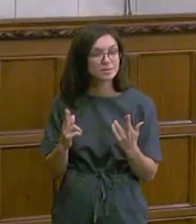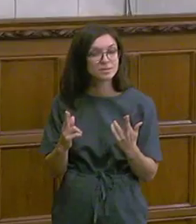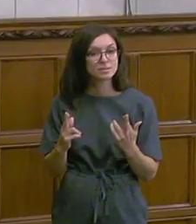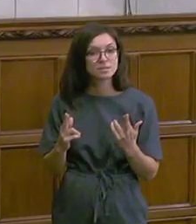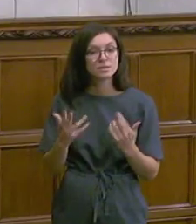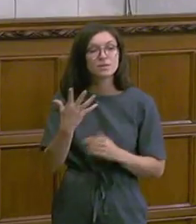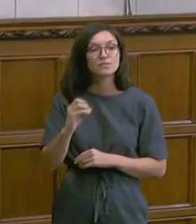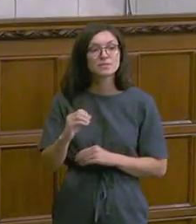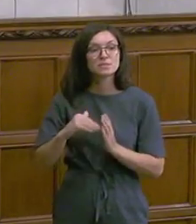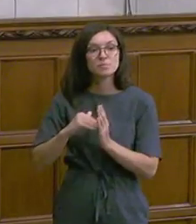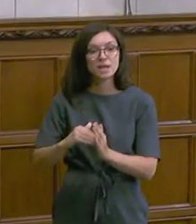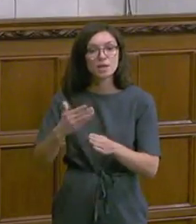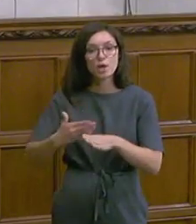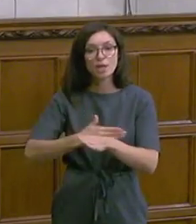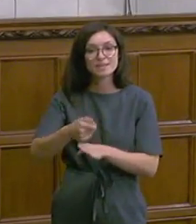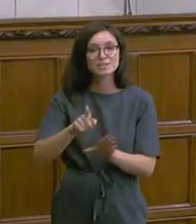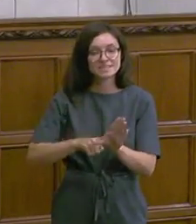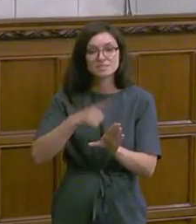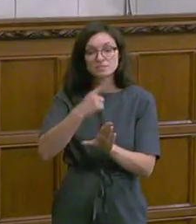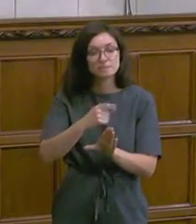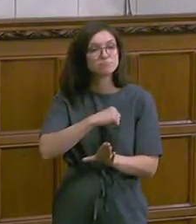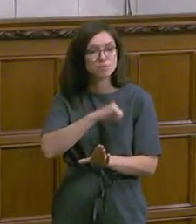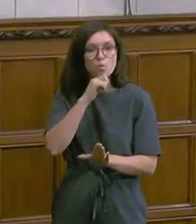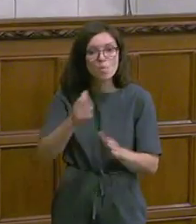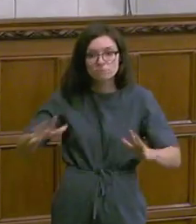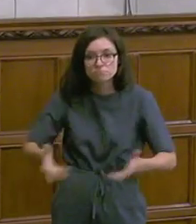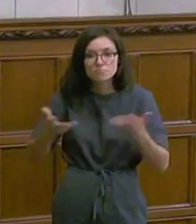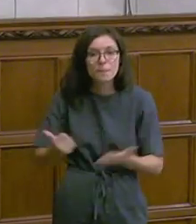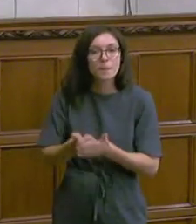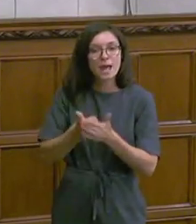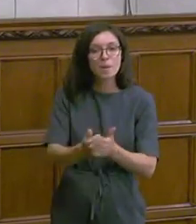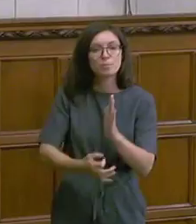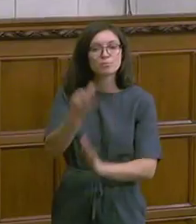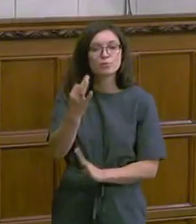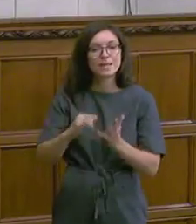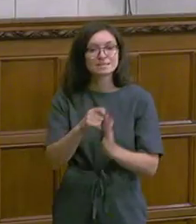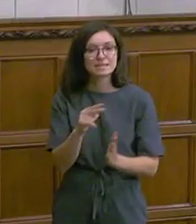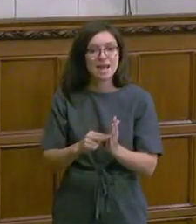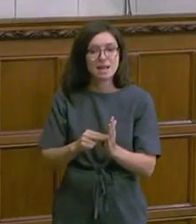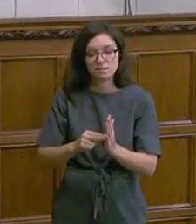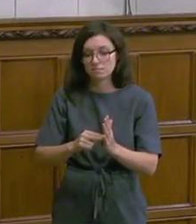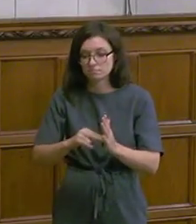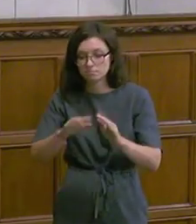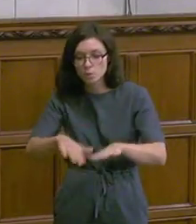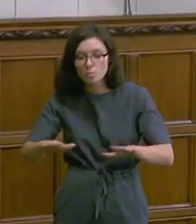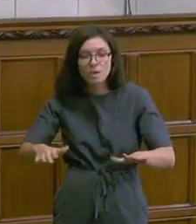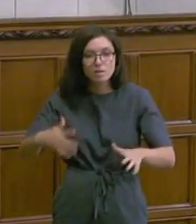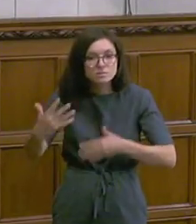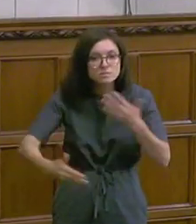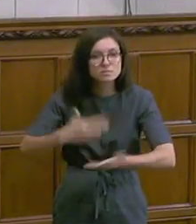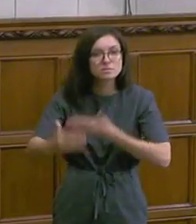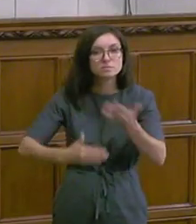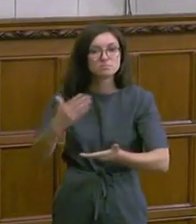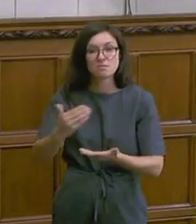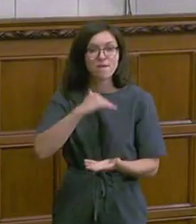this year to help local authorities create new places or improve facilities for SEND pupils is also nowhere near